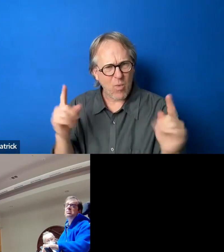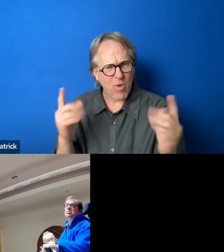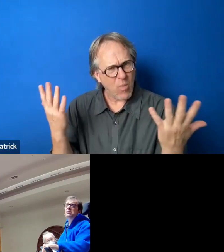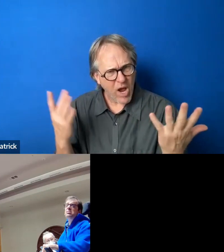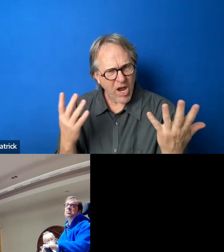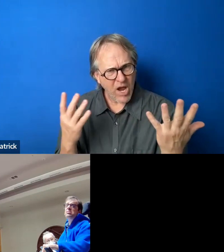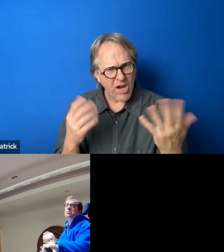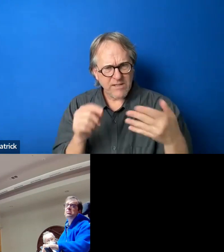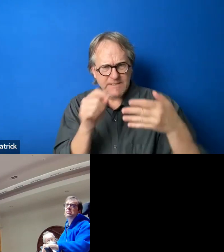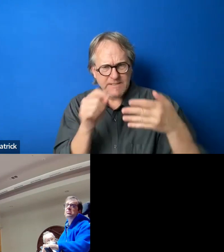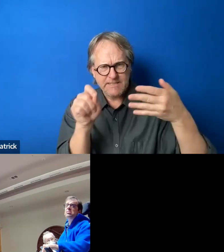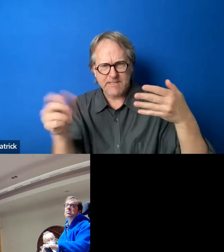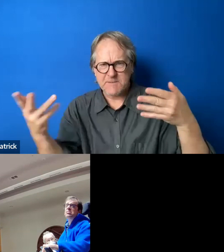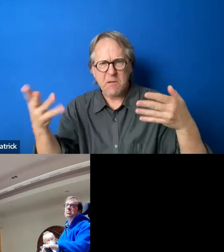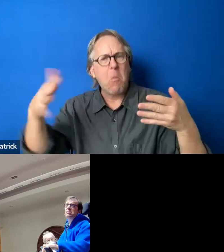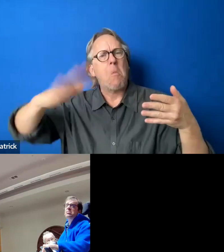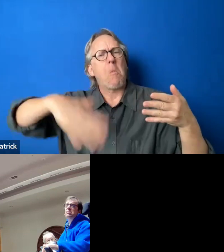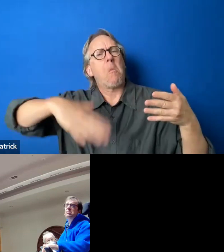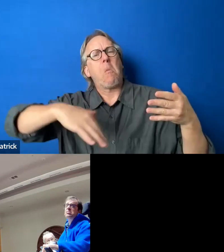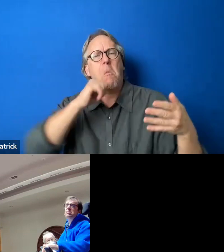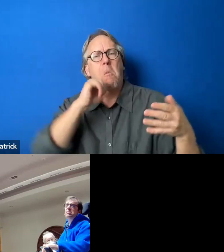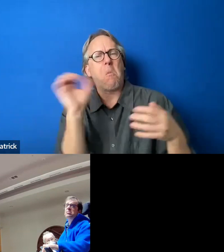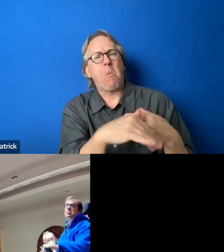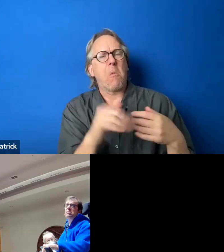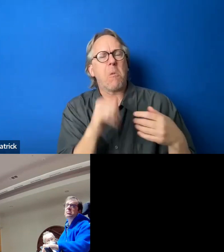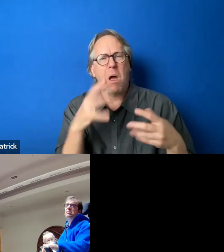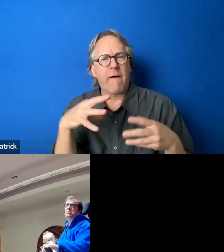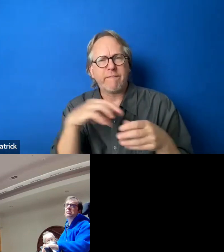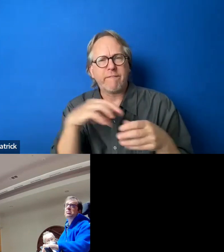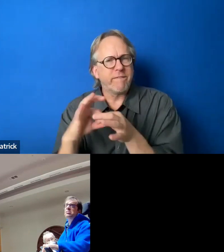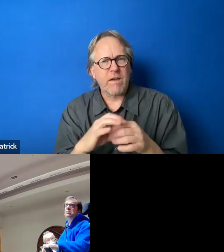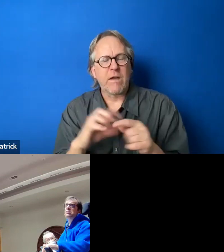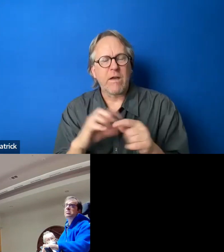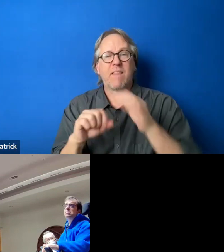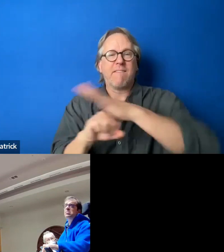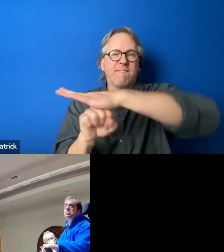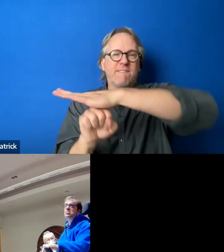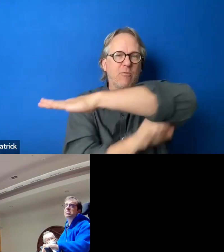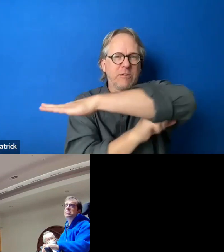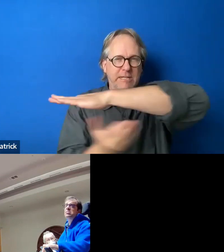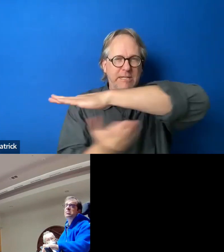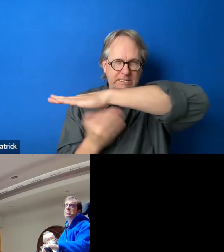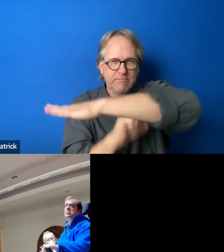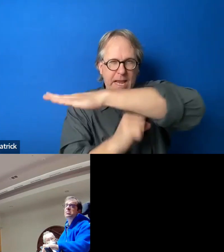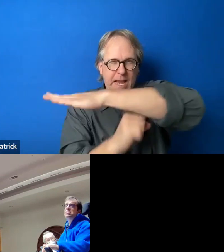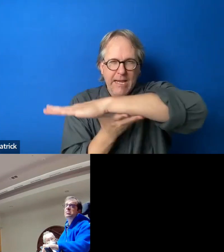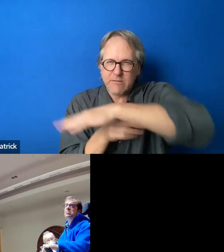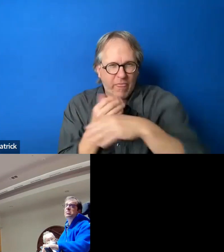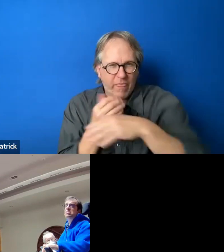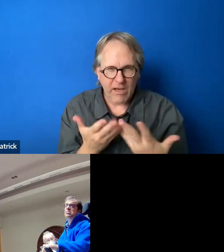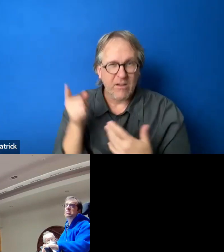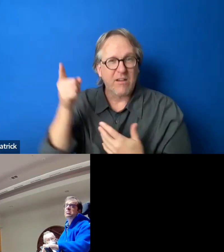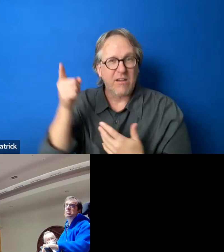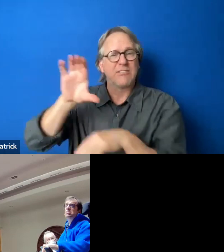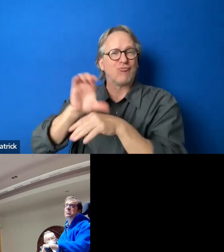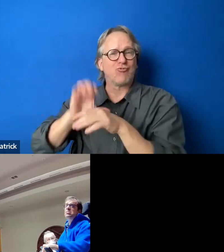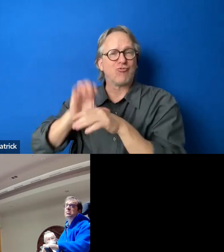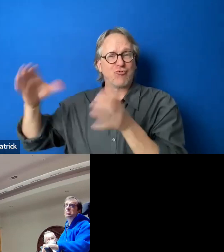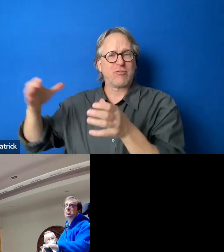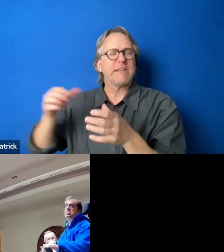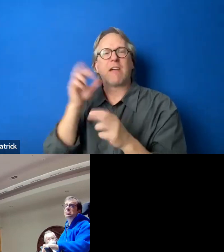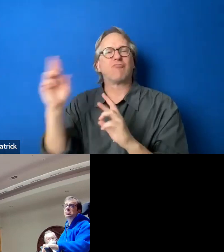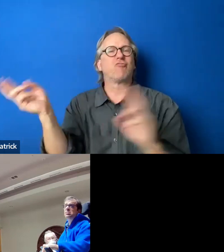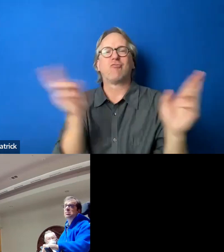why isn't there more engagement? But the foundational work wasn't there. Congregations just were